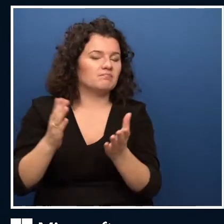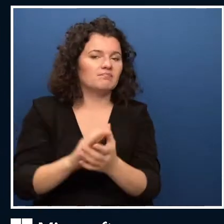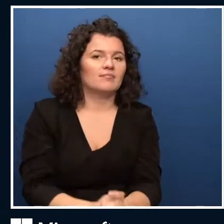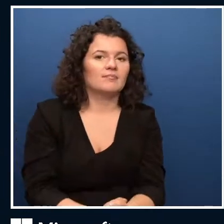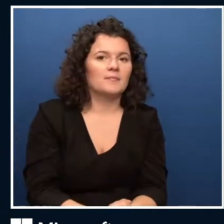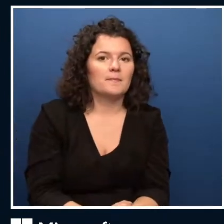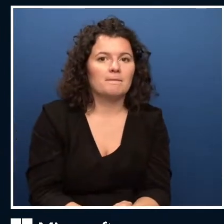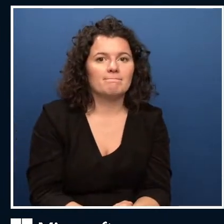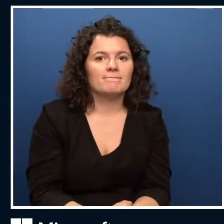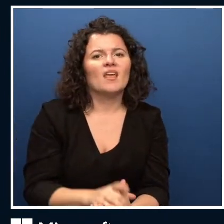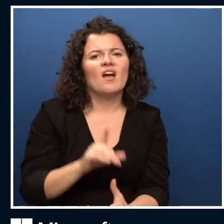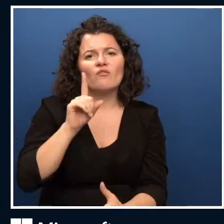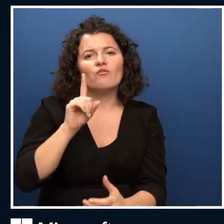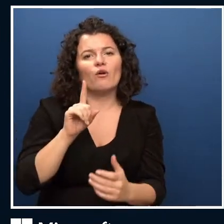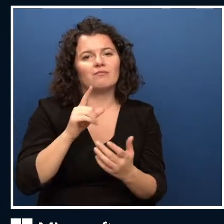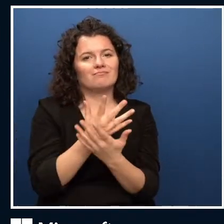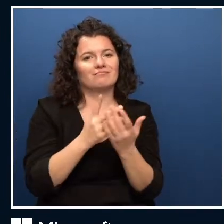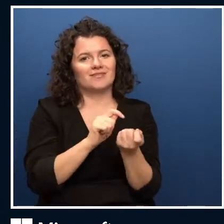captioning looks